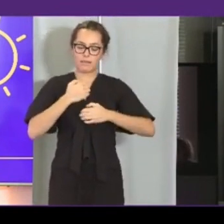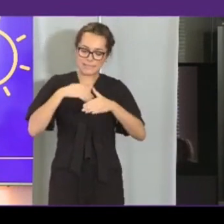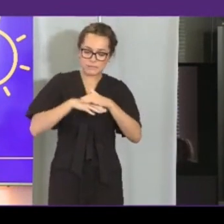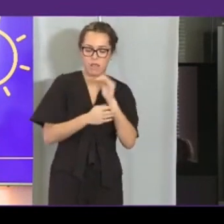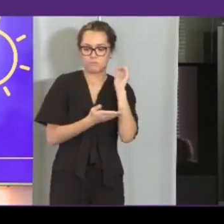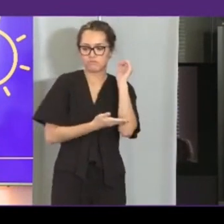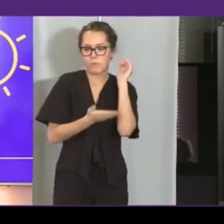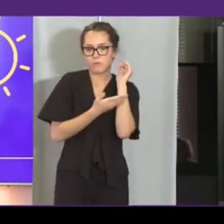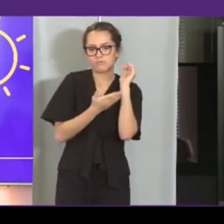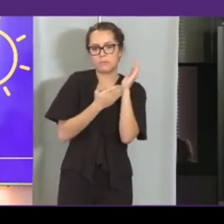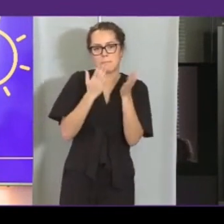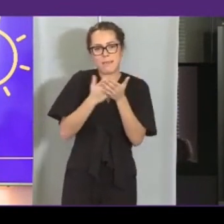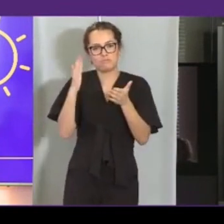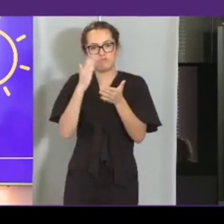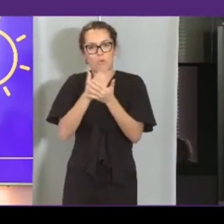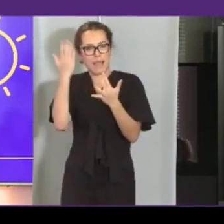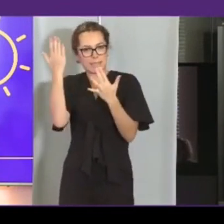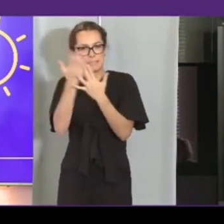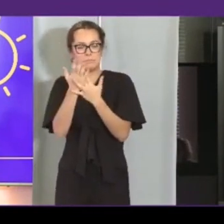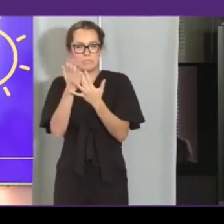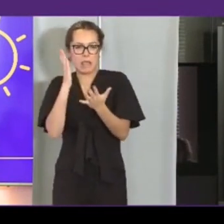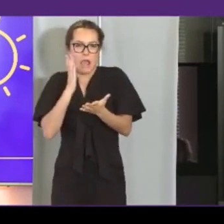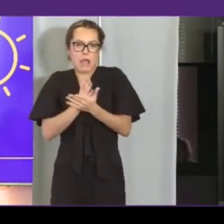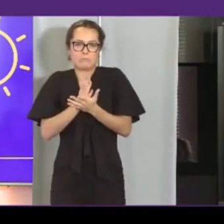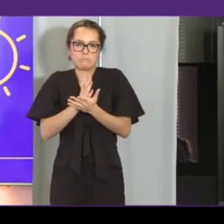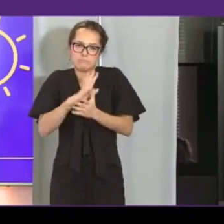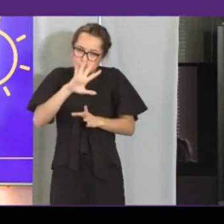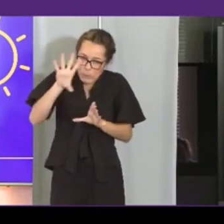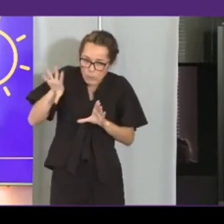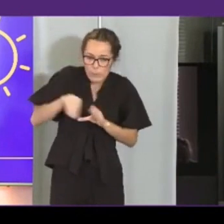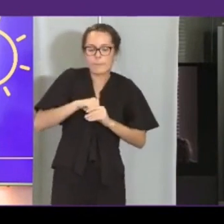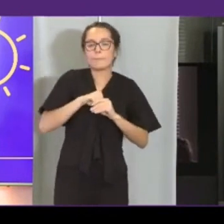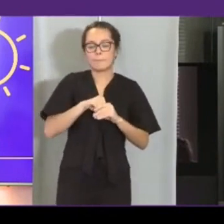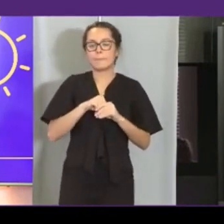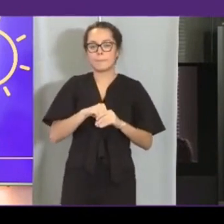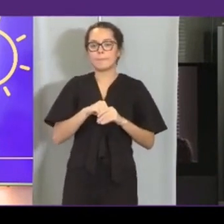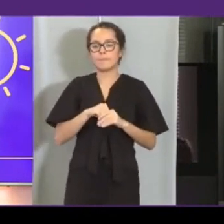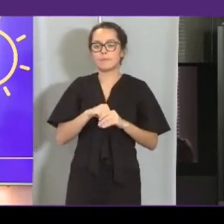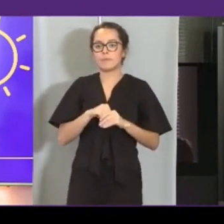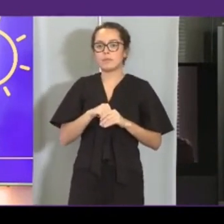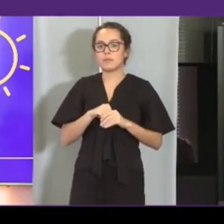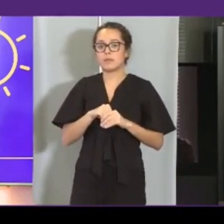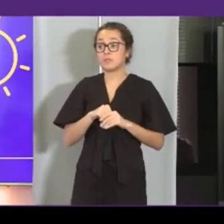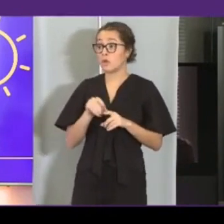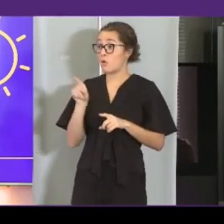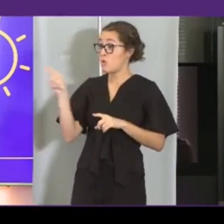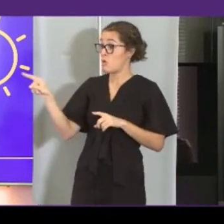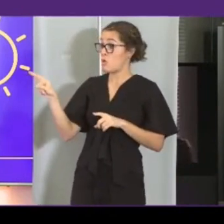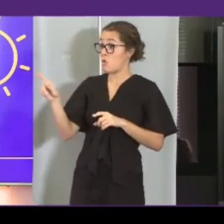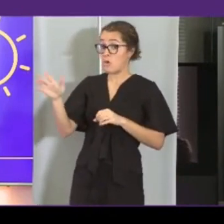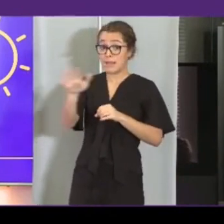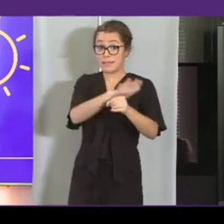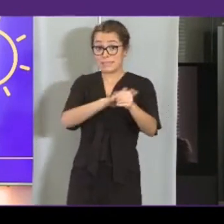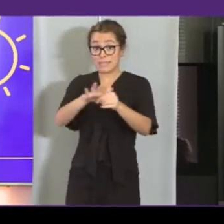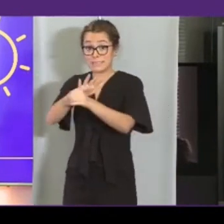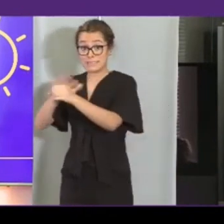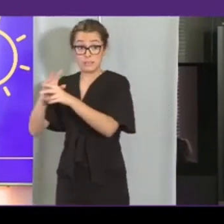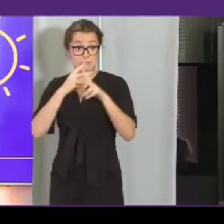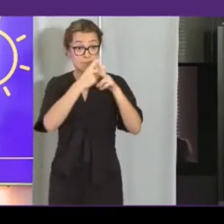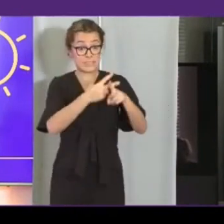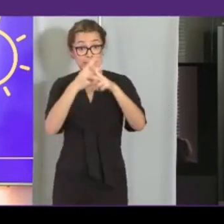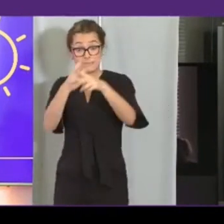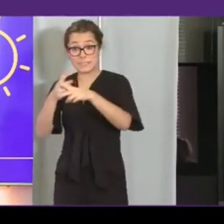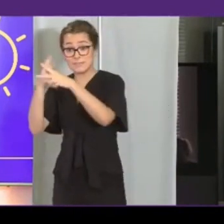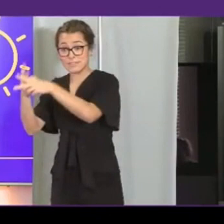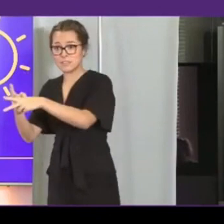is embedded in Sony Europe. So from the point of view of standing around in those different settings, what sorts of things stands out for you in